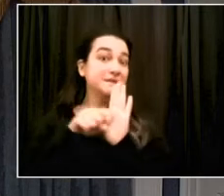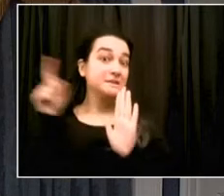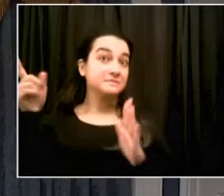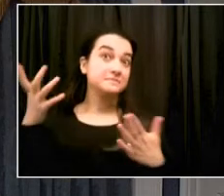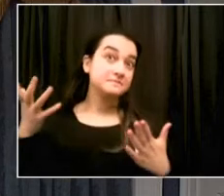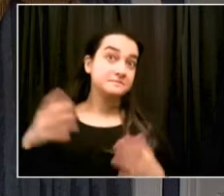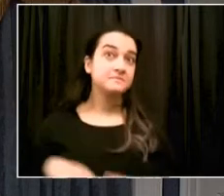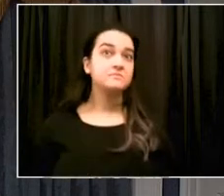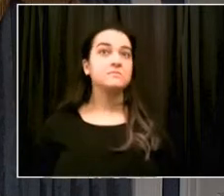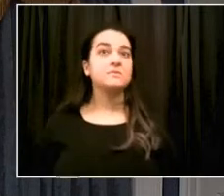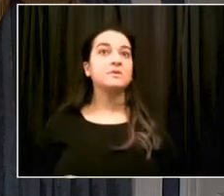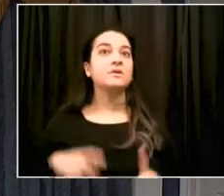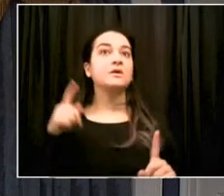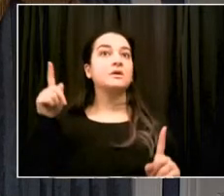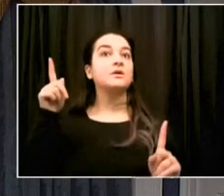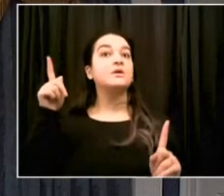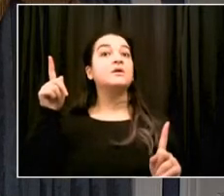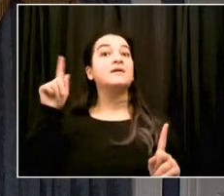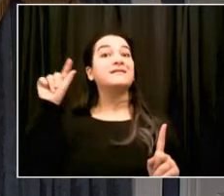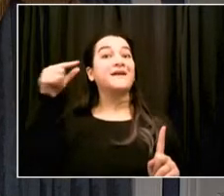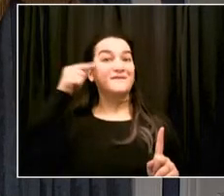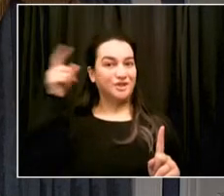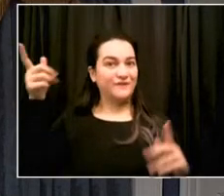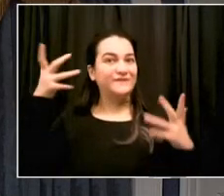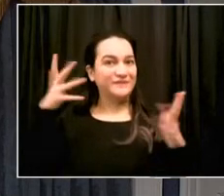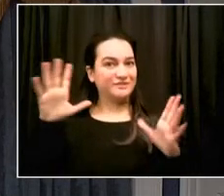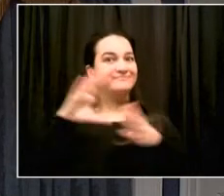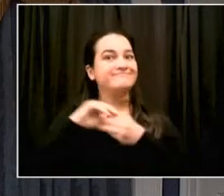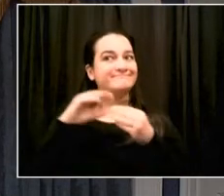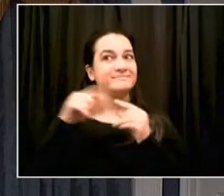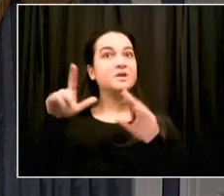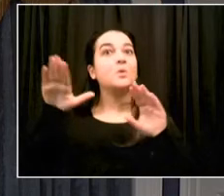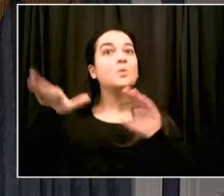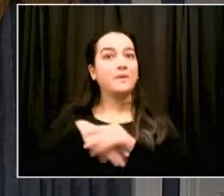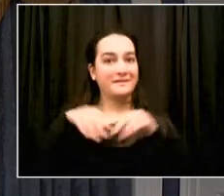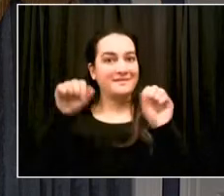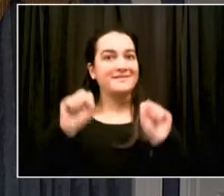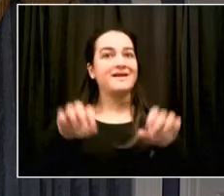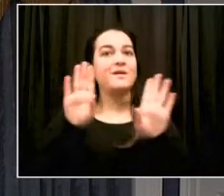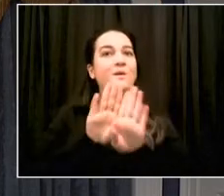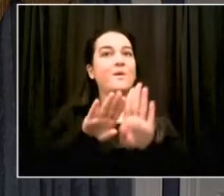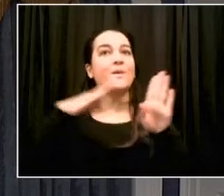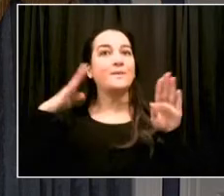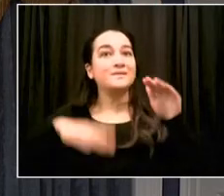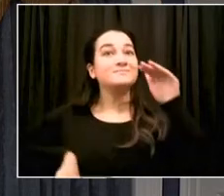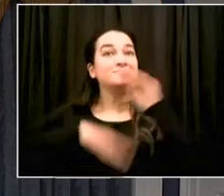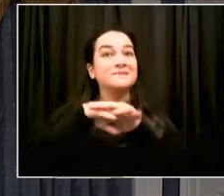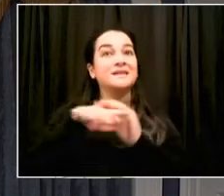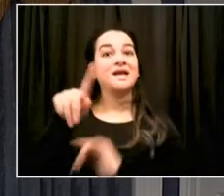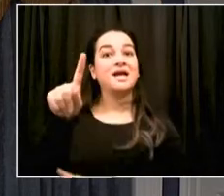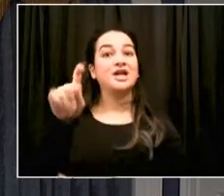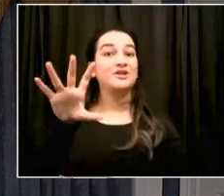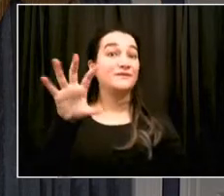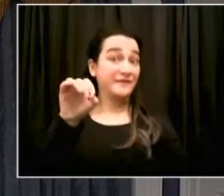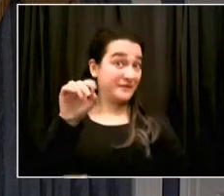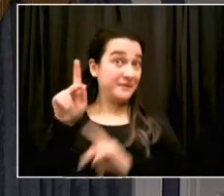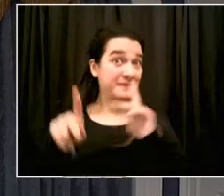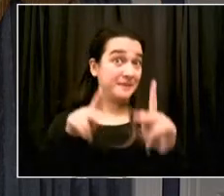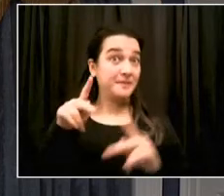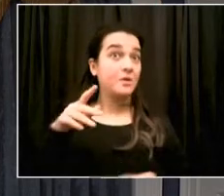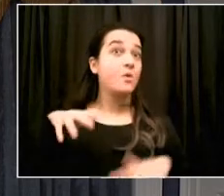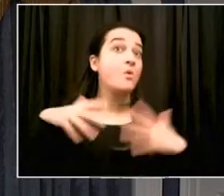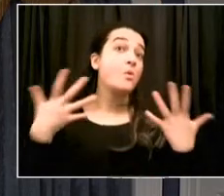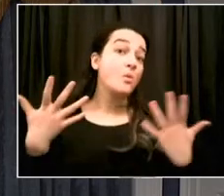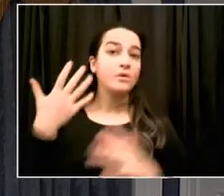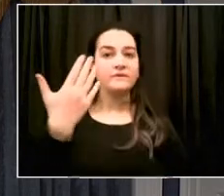March 15th at a 50% capacity or a maximum 150 people. So far he's said that local health departments, meaning